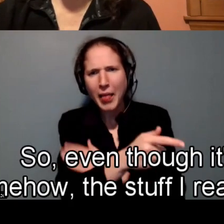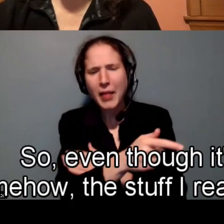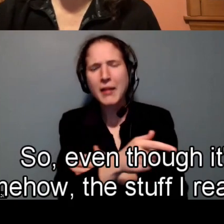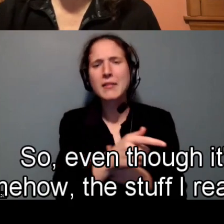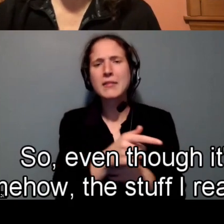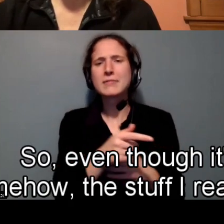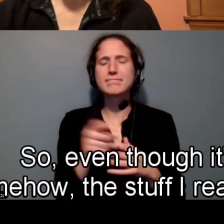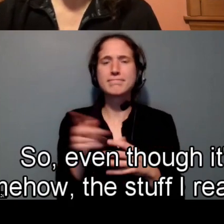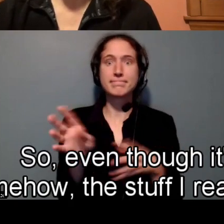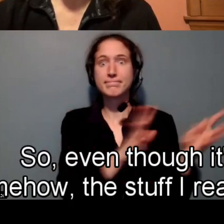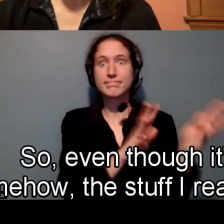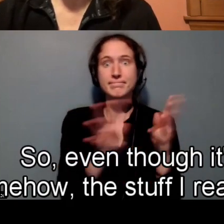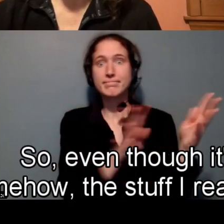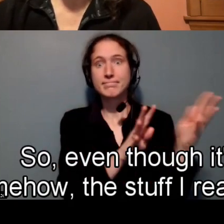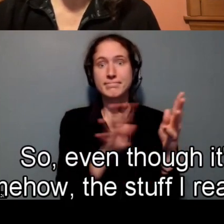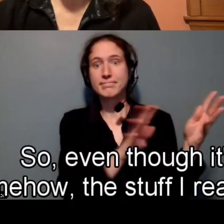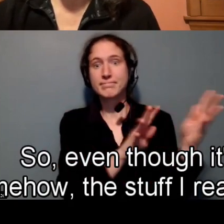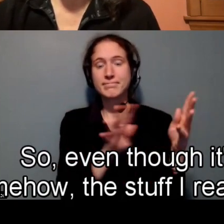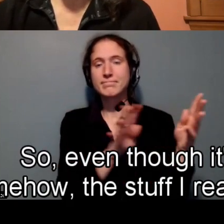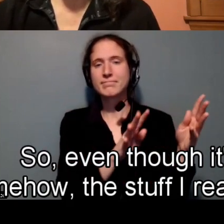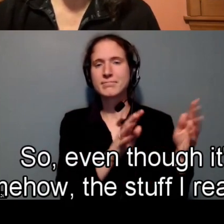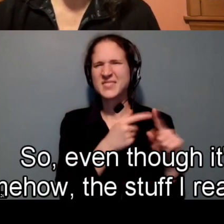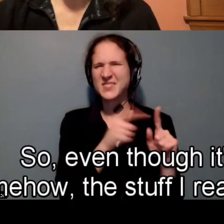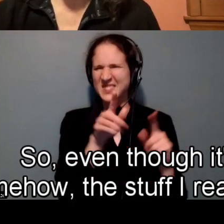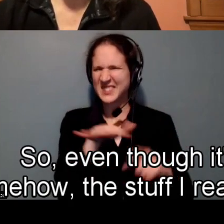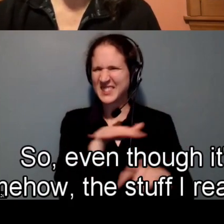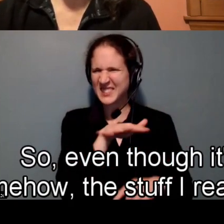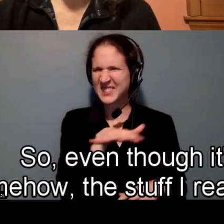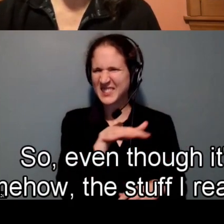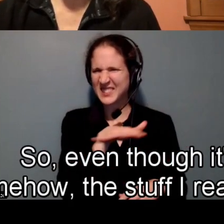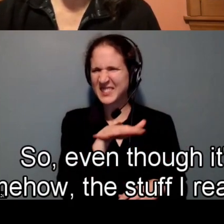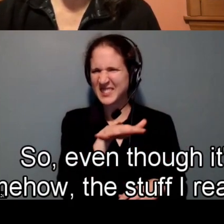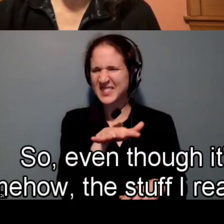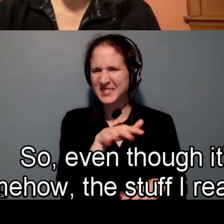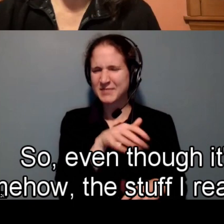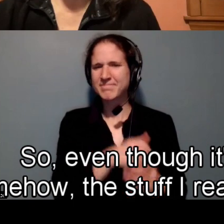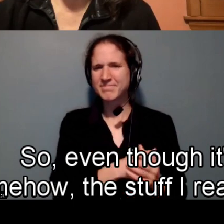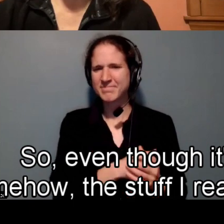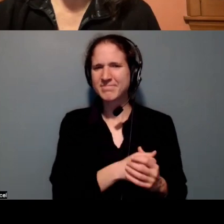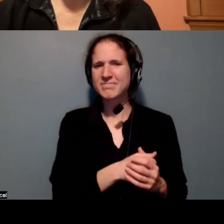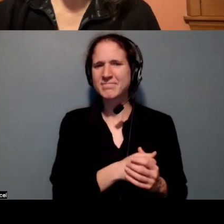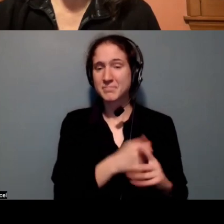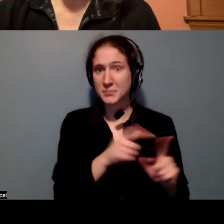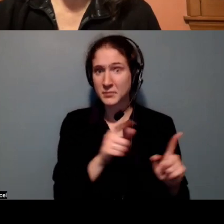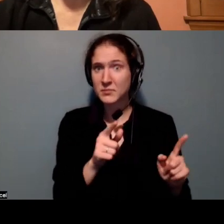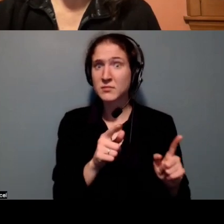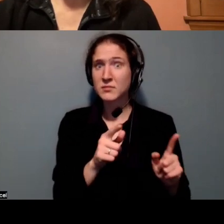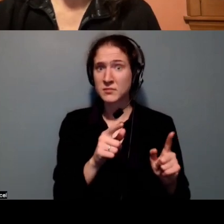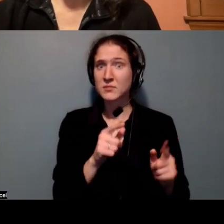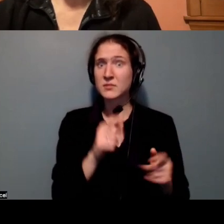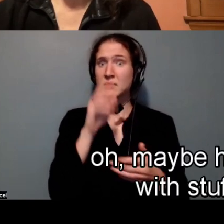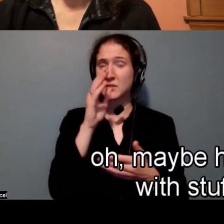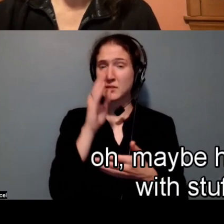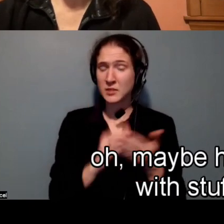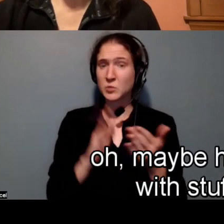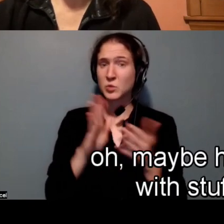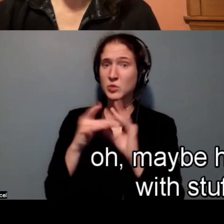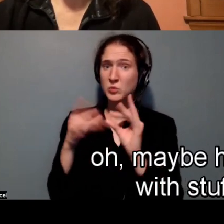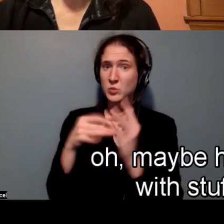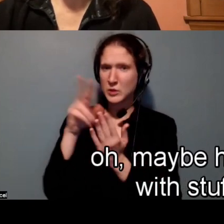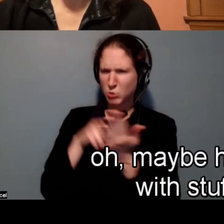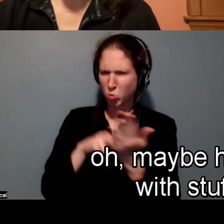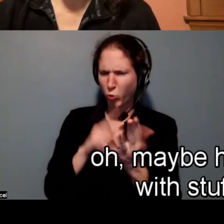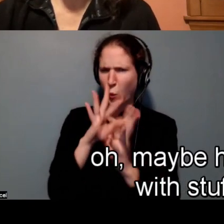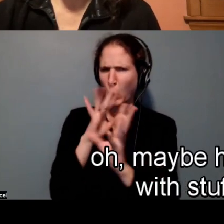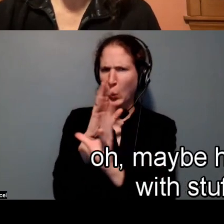So even though it's a different theater, somehow the stuff I read of yours just resonates. So maybe he